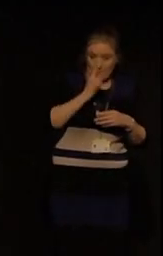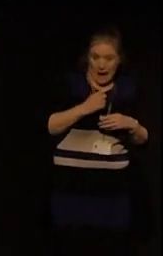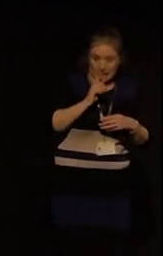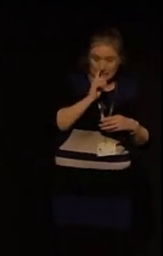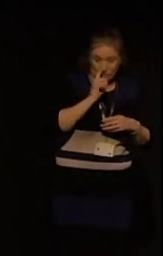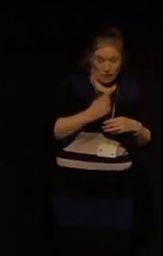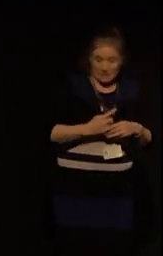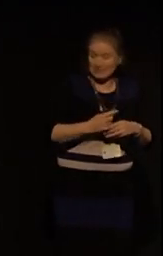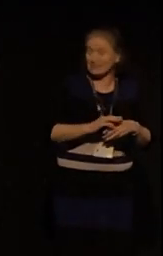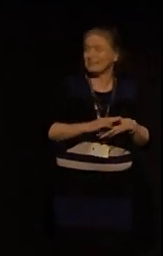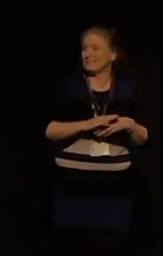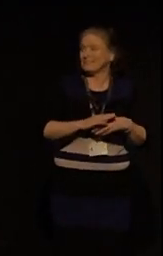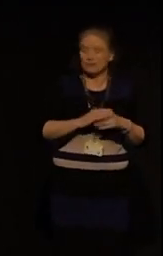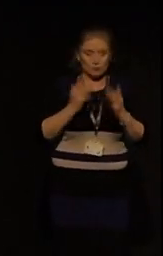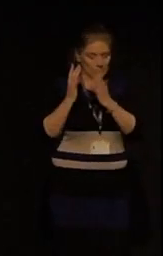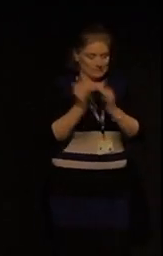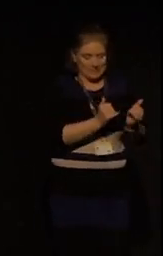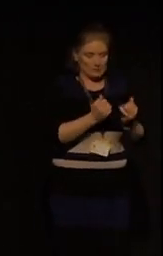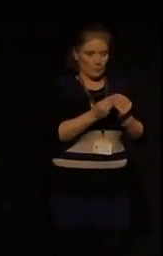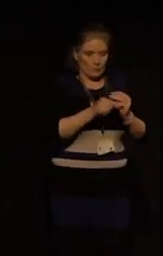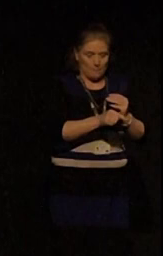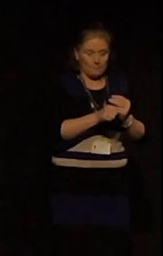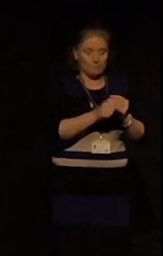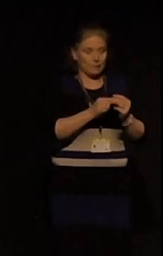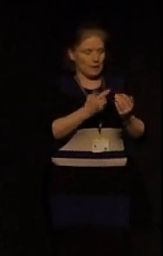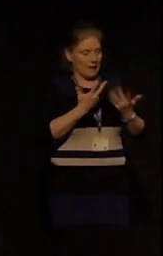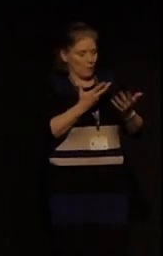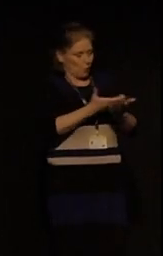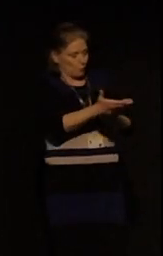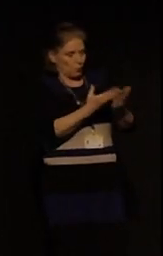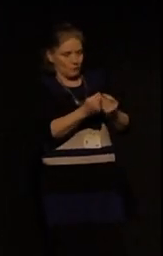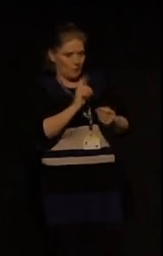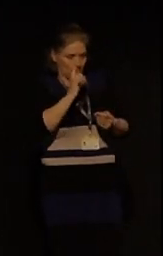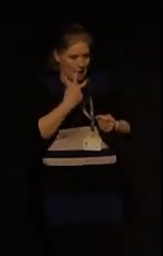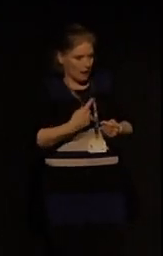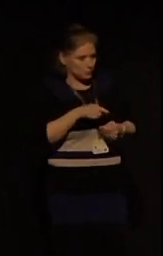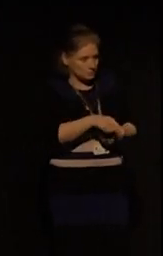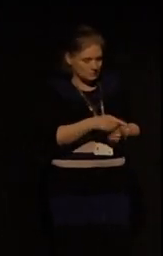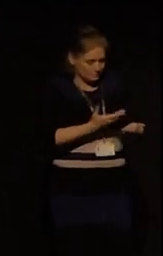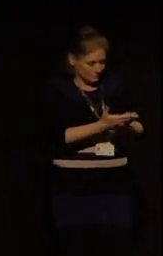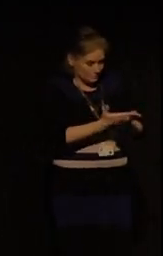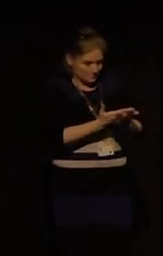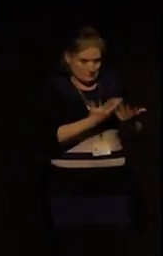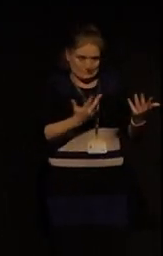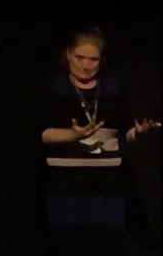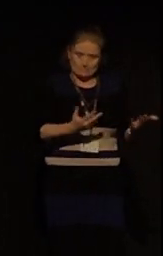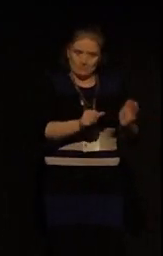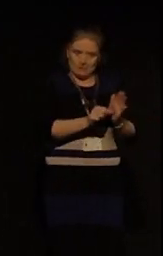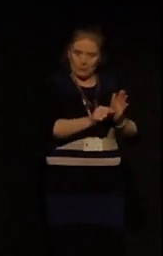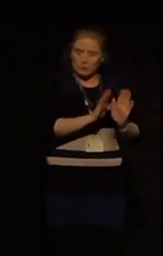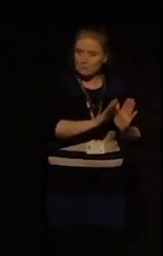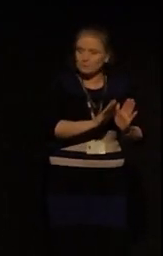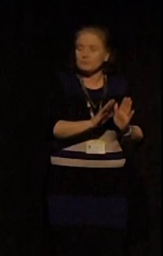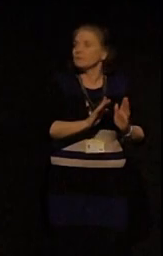to communicate with mice and rats. You have to develop special tools and techniques to figure this out. And one of the reasons you'd